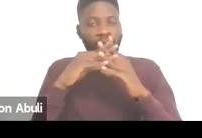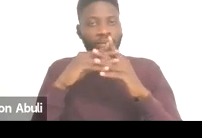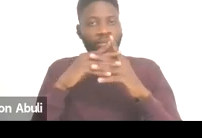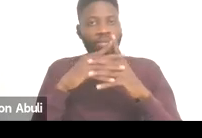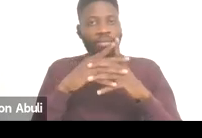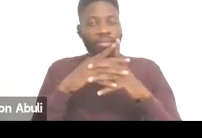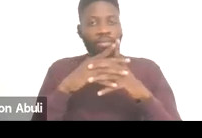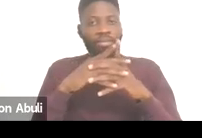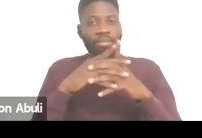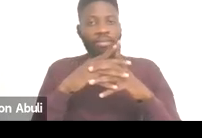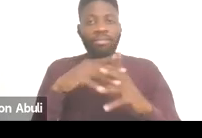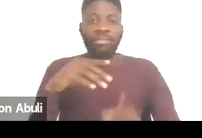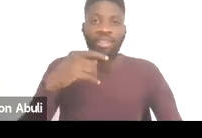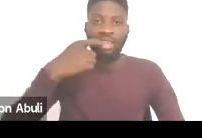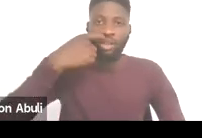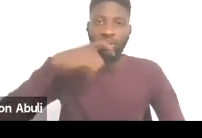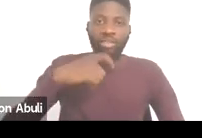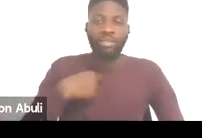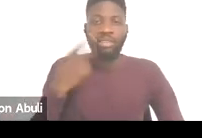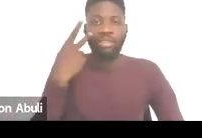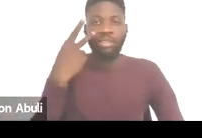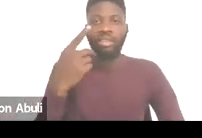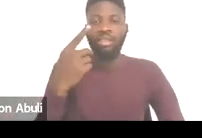Lucy, I think I saw a question from